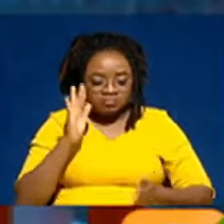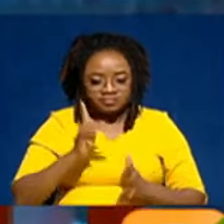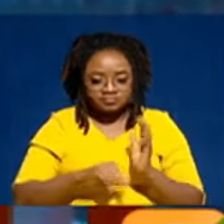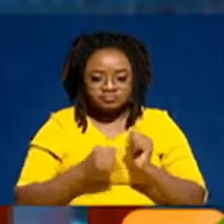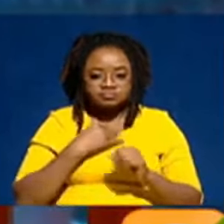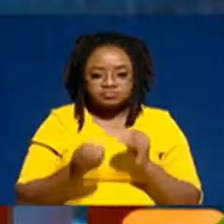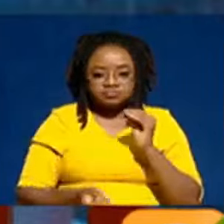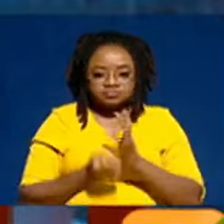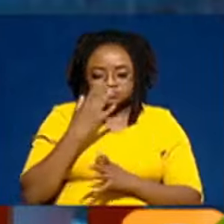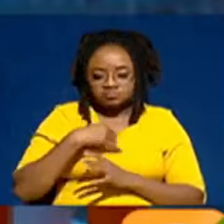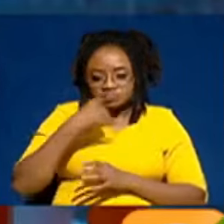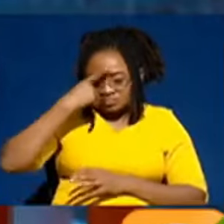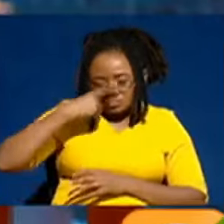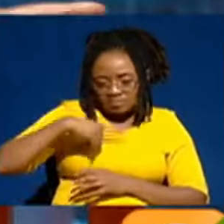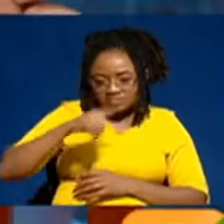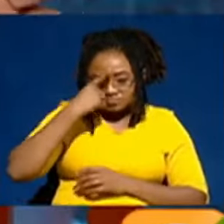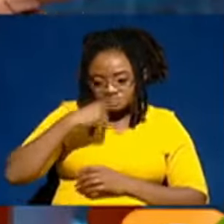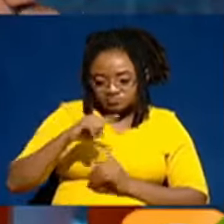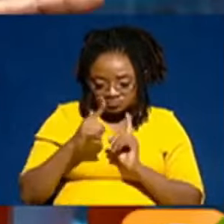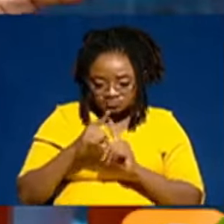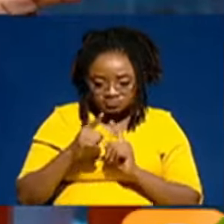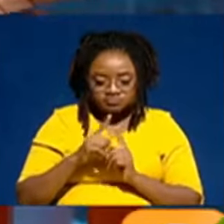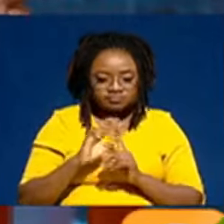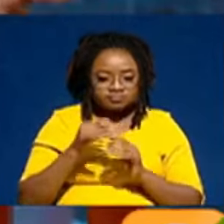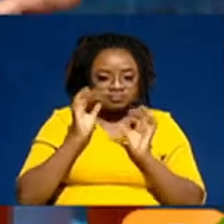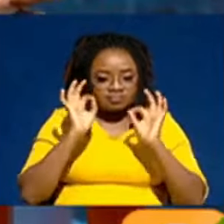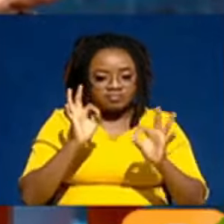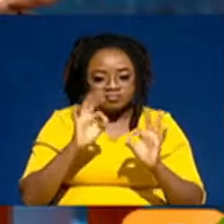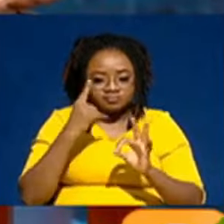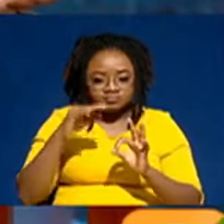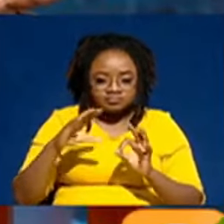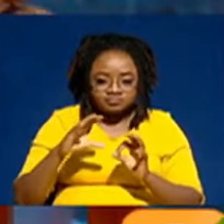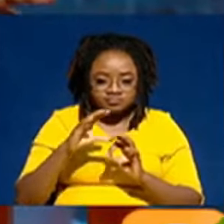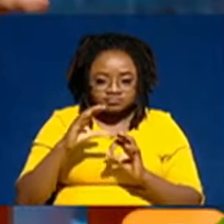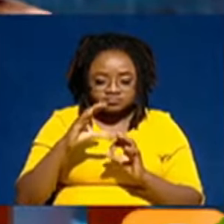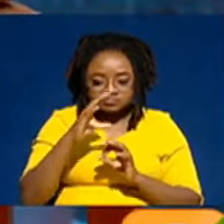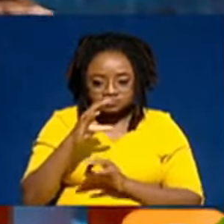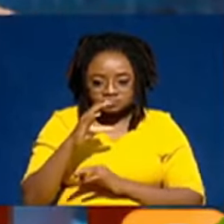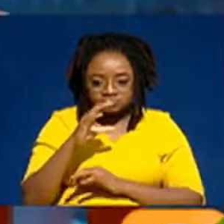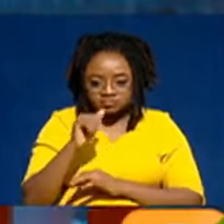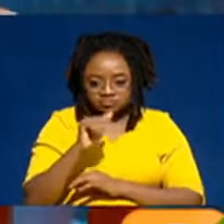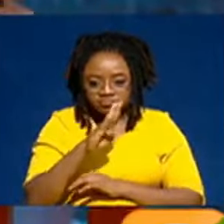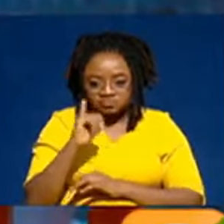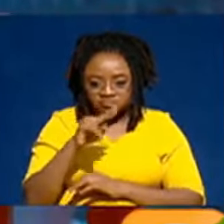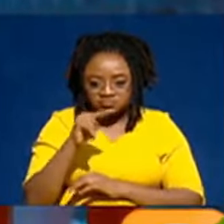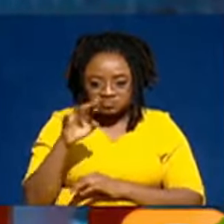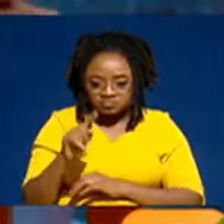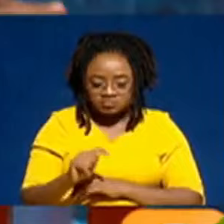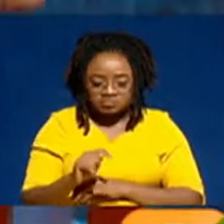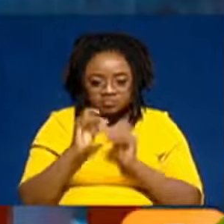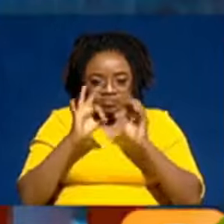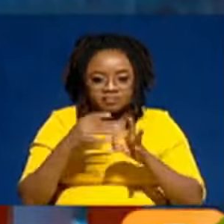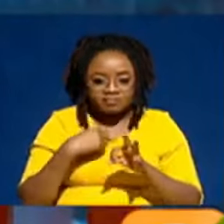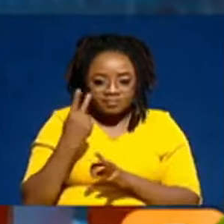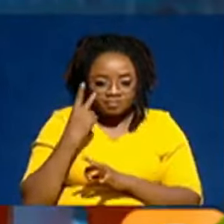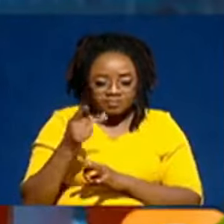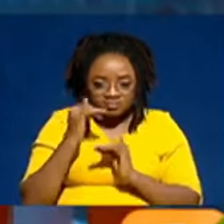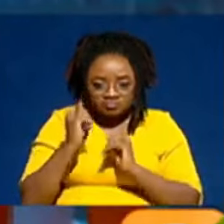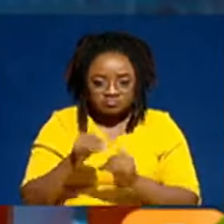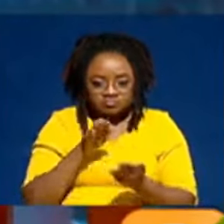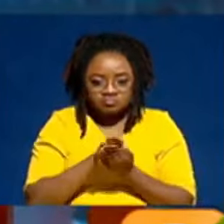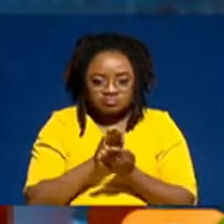policy and we ran it through cabinet and it was approved. We want, and if you look at the new plan, actually, the